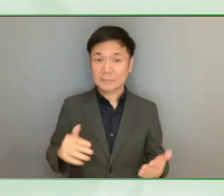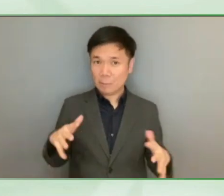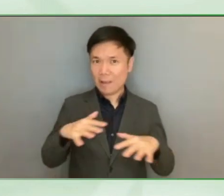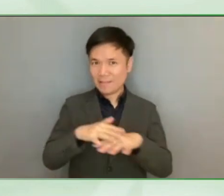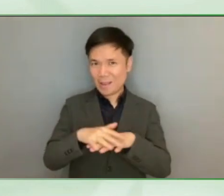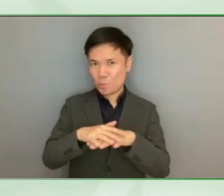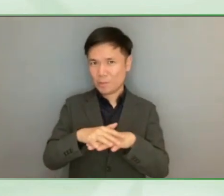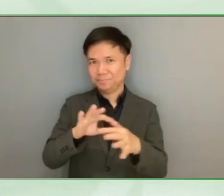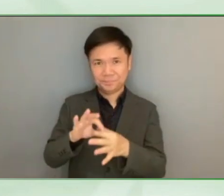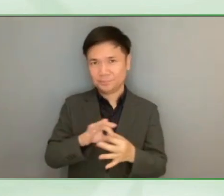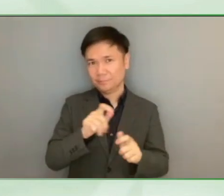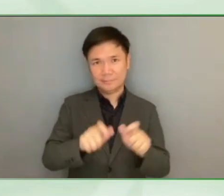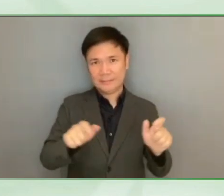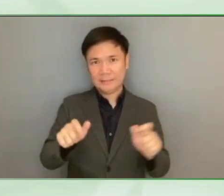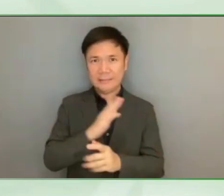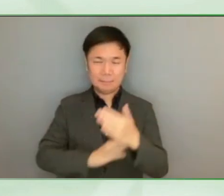changing.